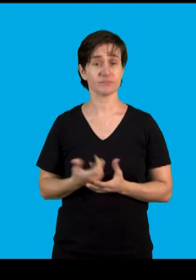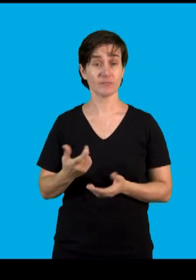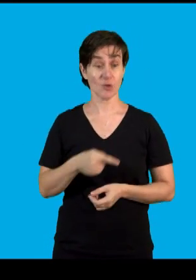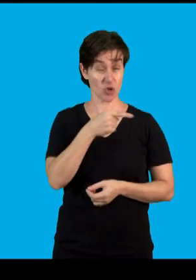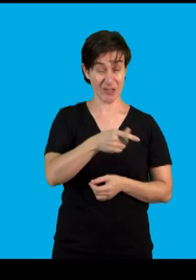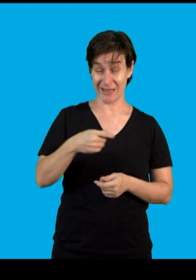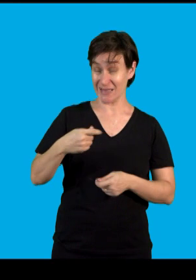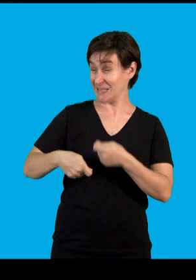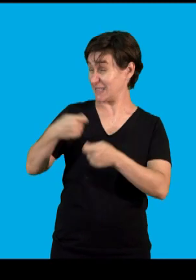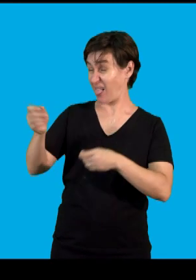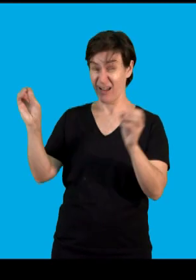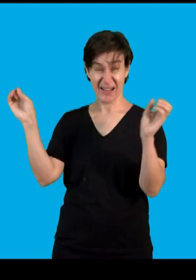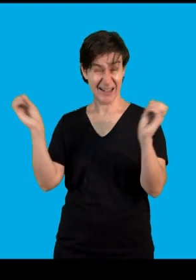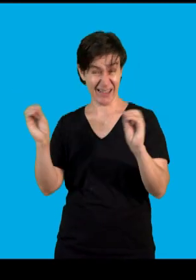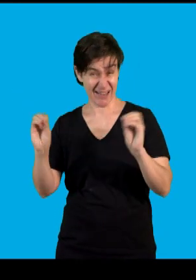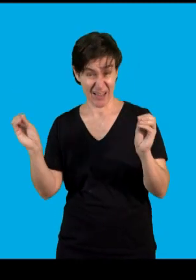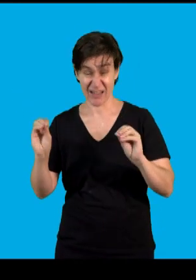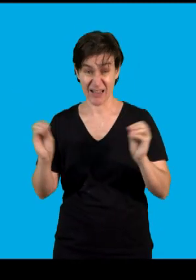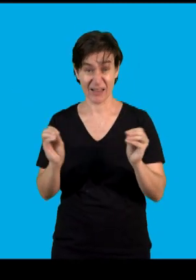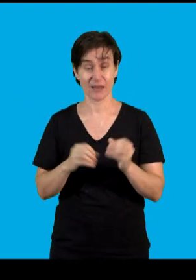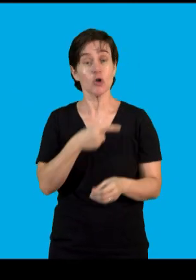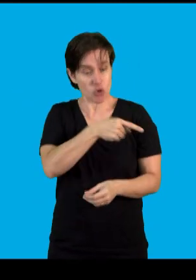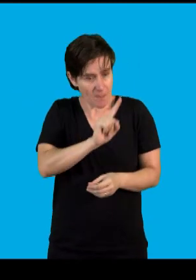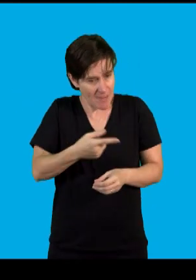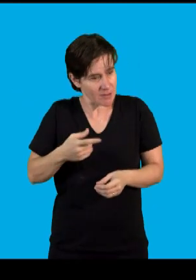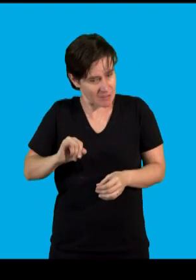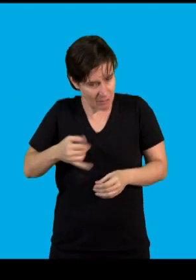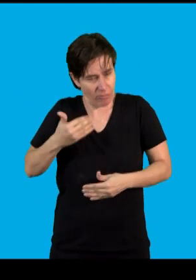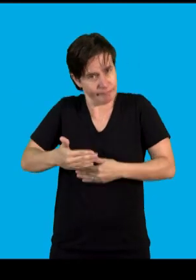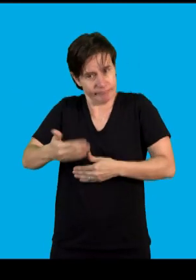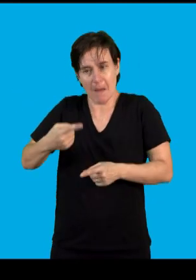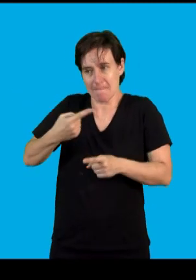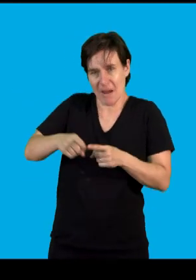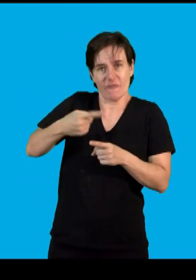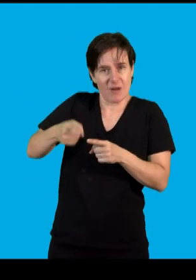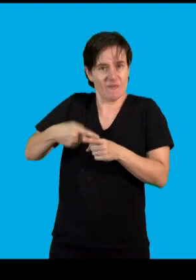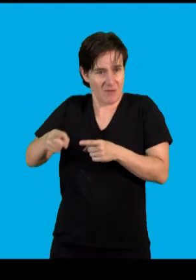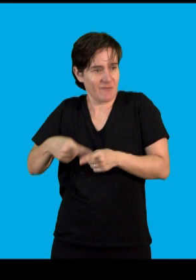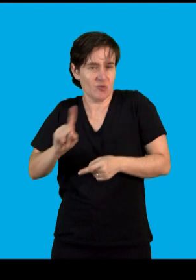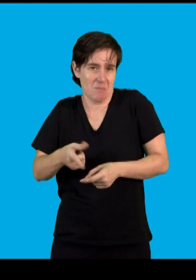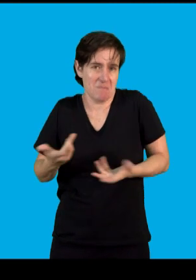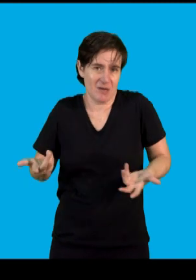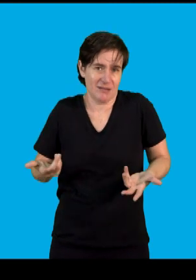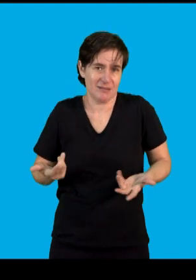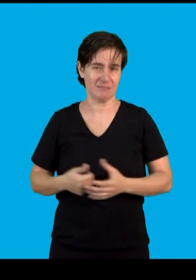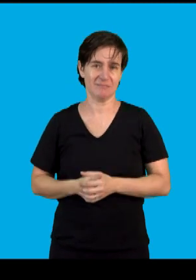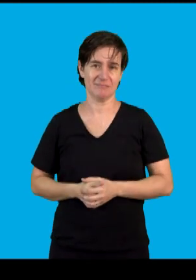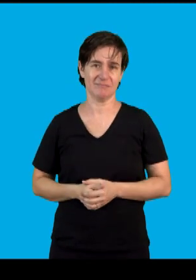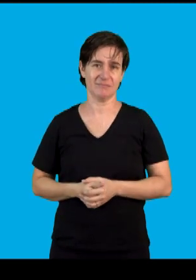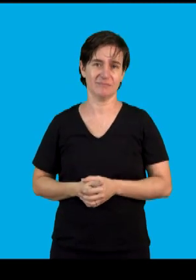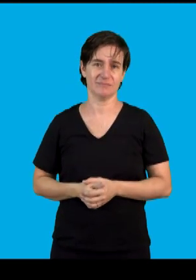even though she hasn't sold anything, there is still fixed cost to be